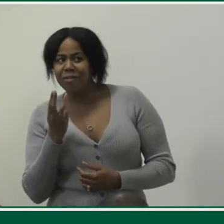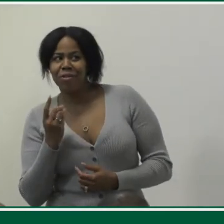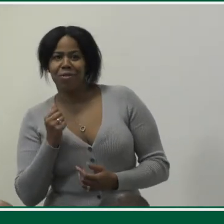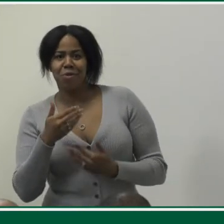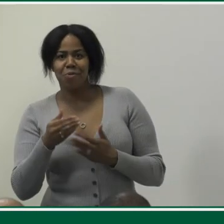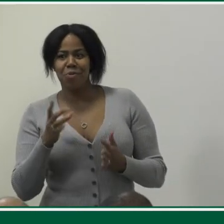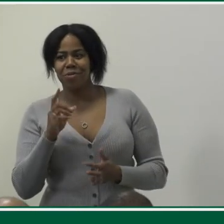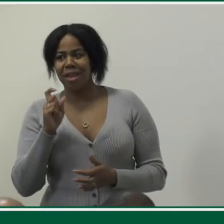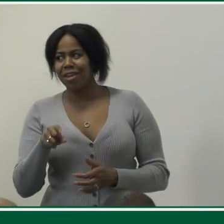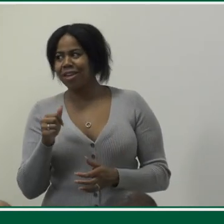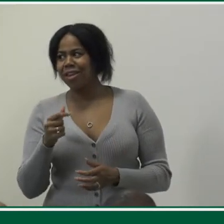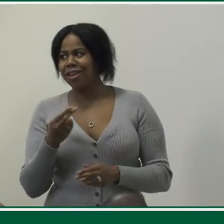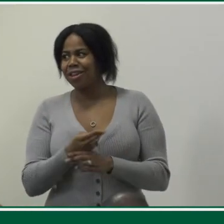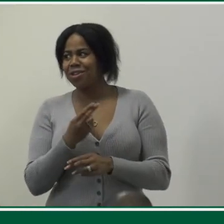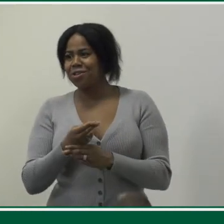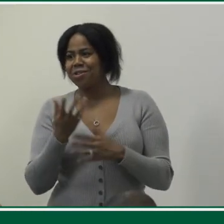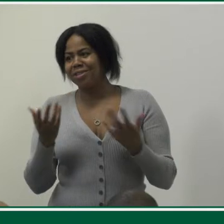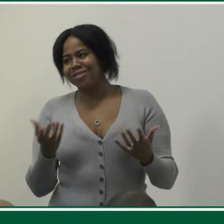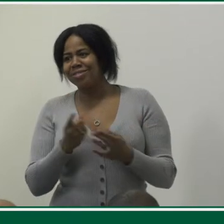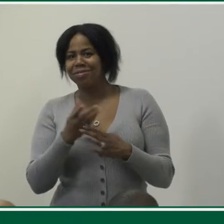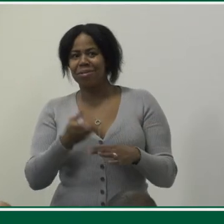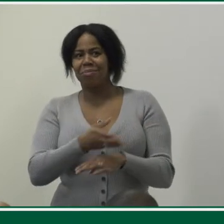name.